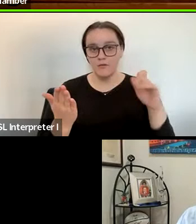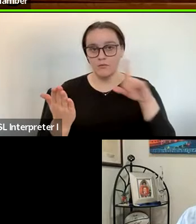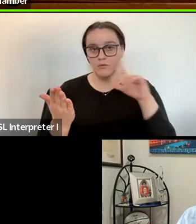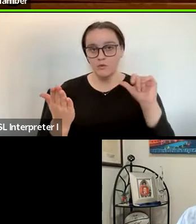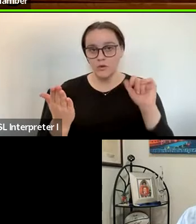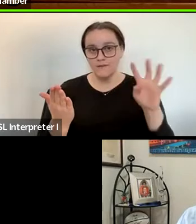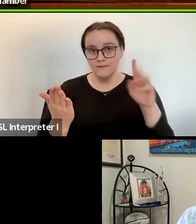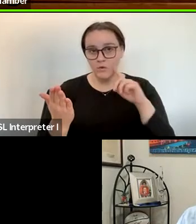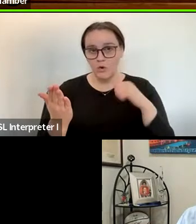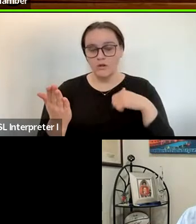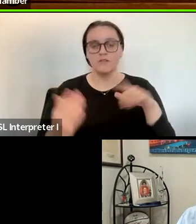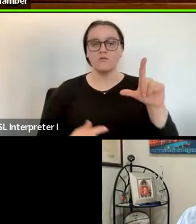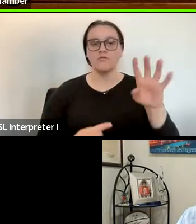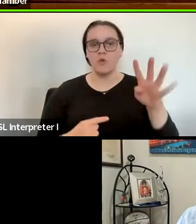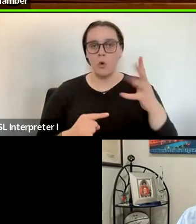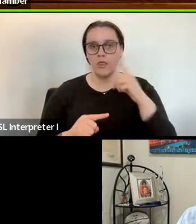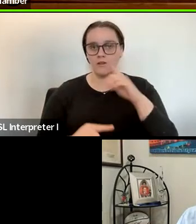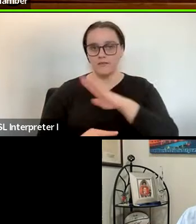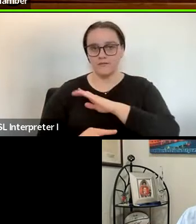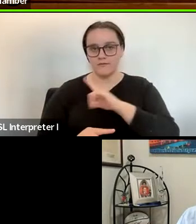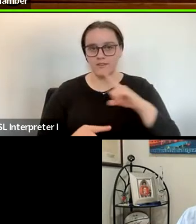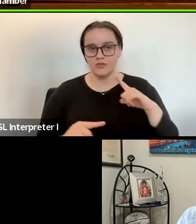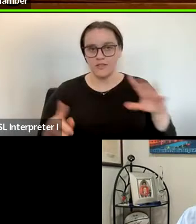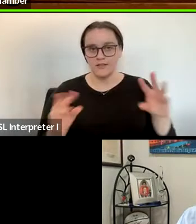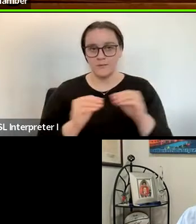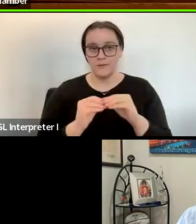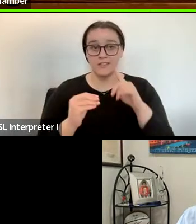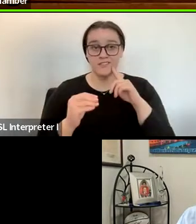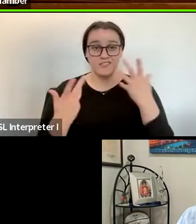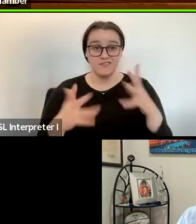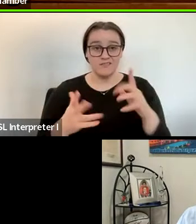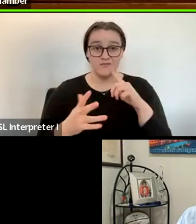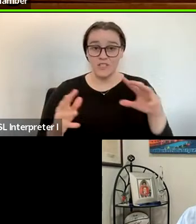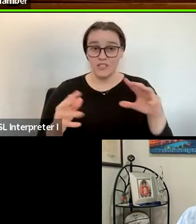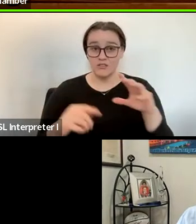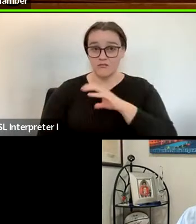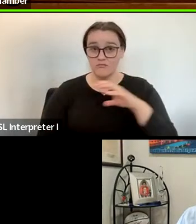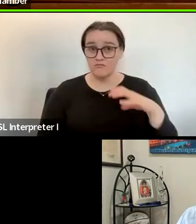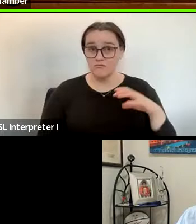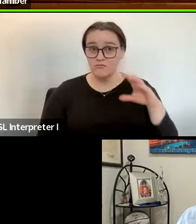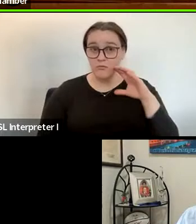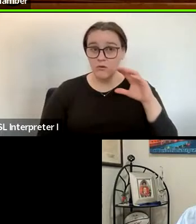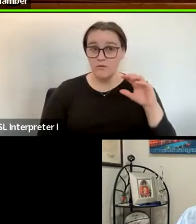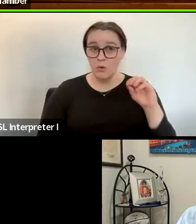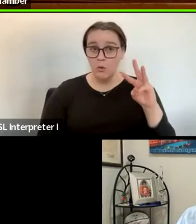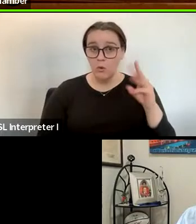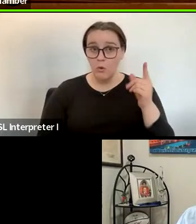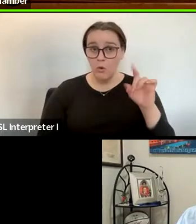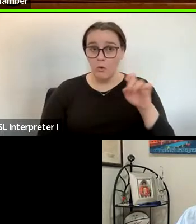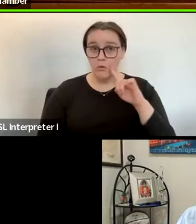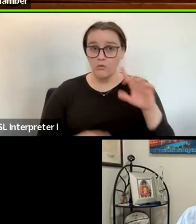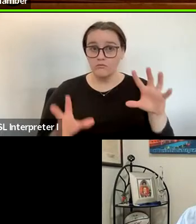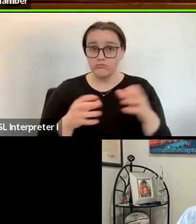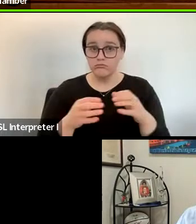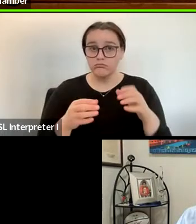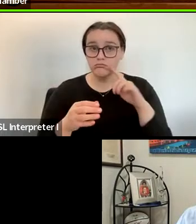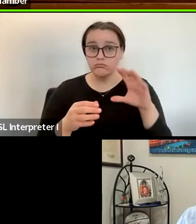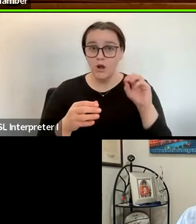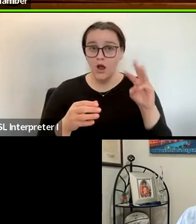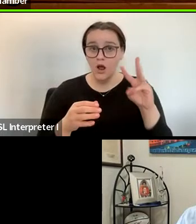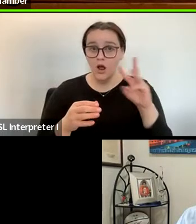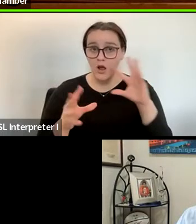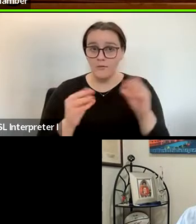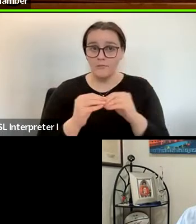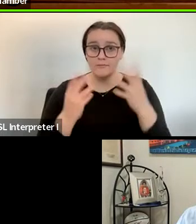legislative meeting. That's going to conclude the items for business at this committee, the whole. We have no measures from other